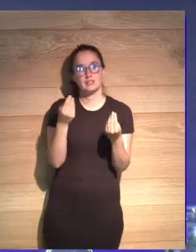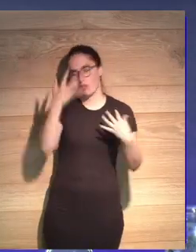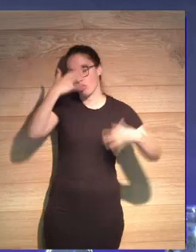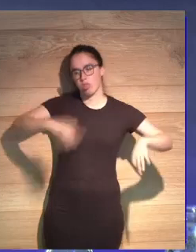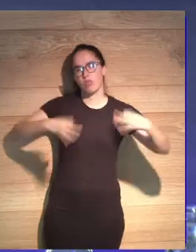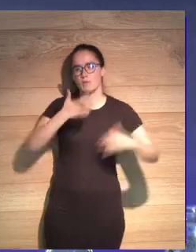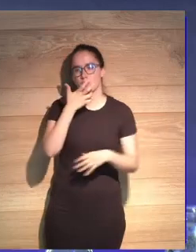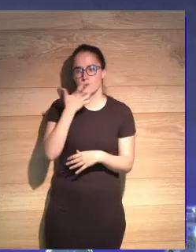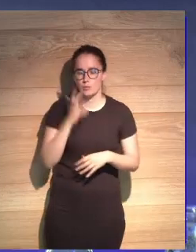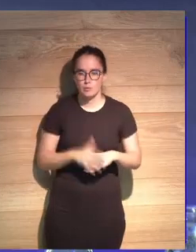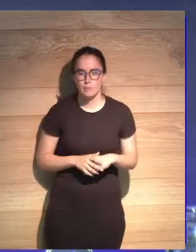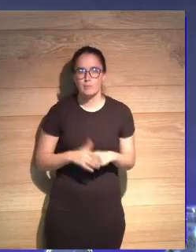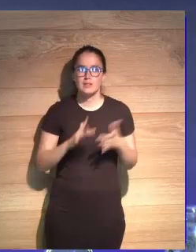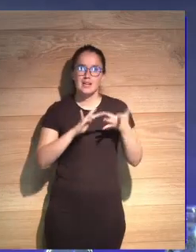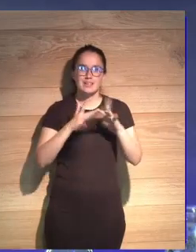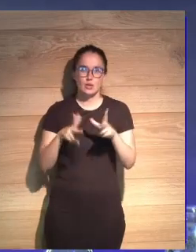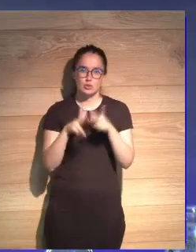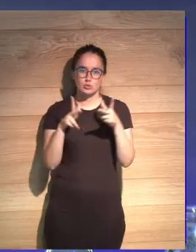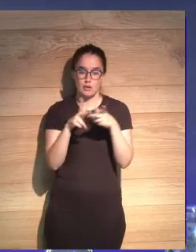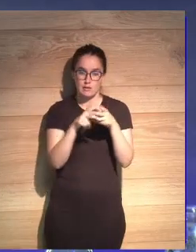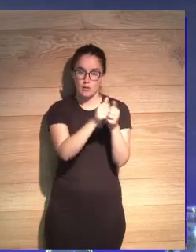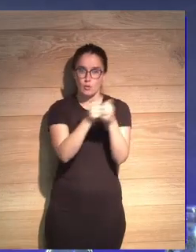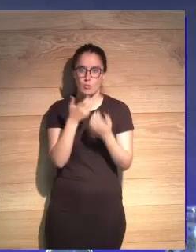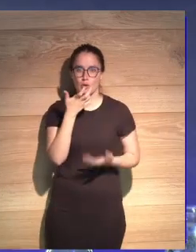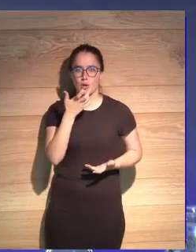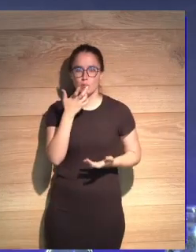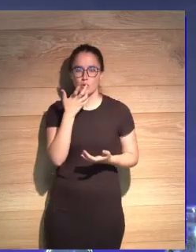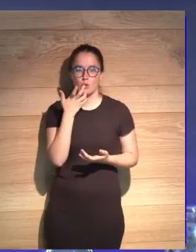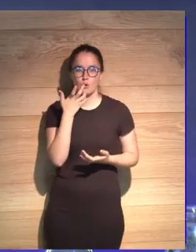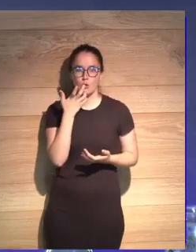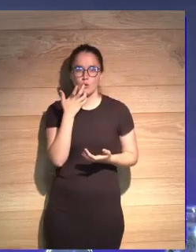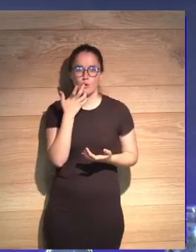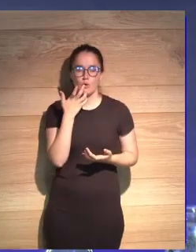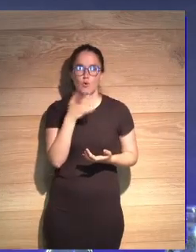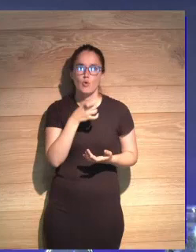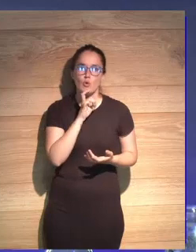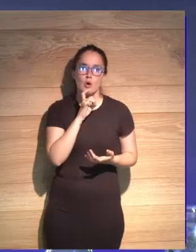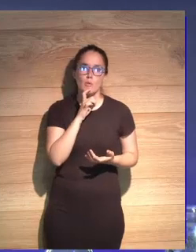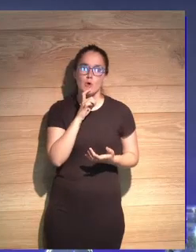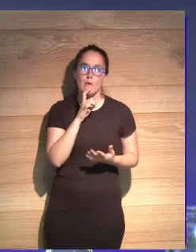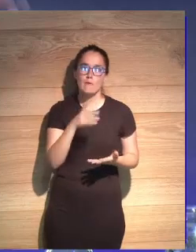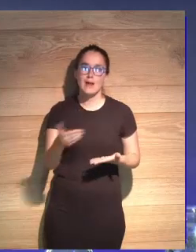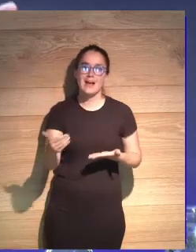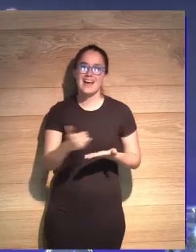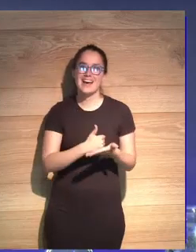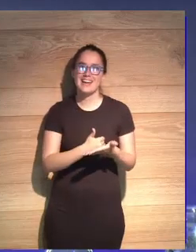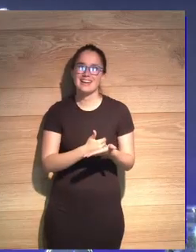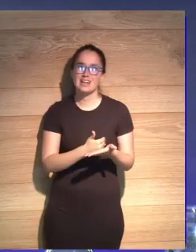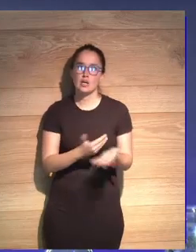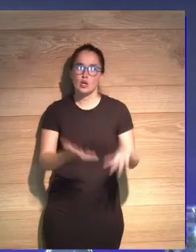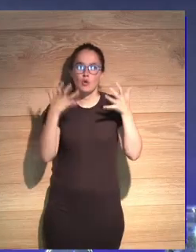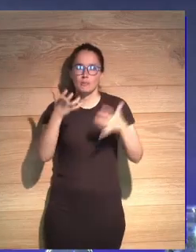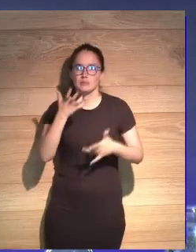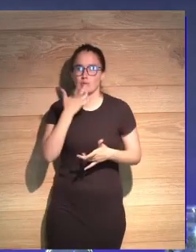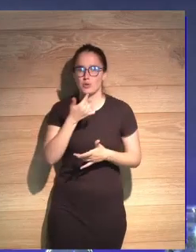games there are many things that we don't realize, like for example social interaction of a game, or the level of